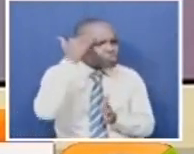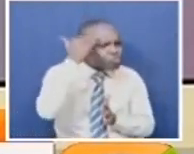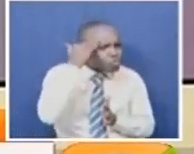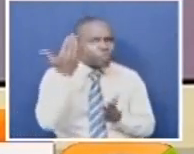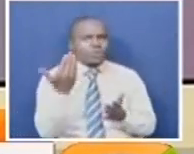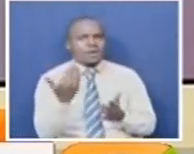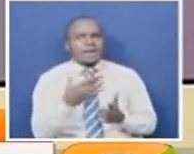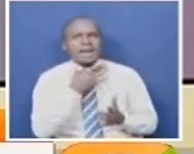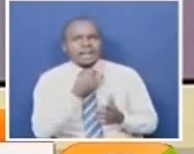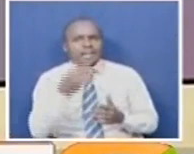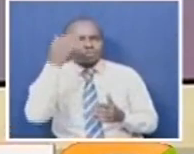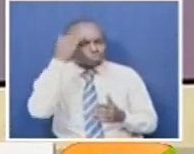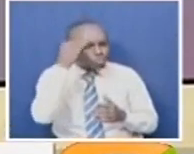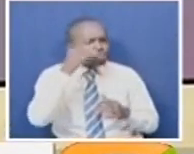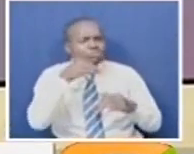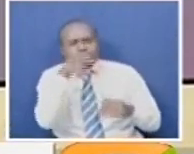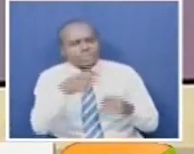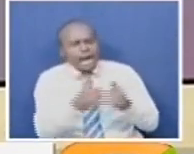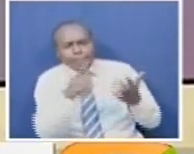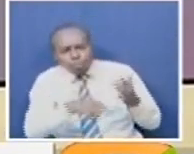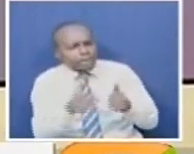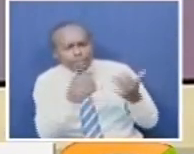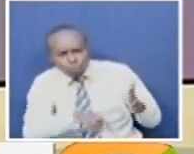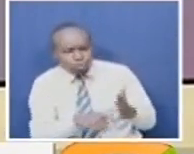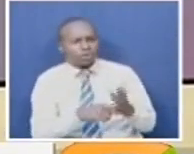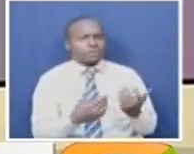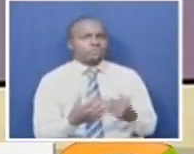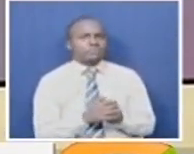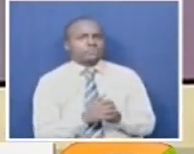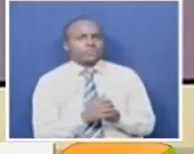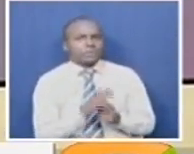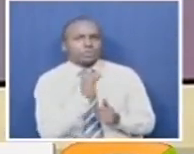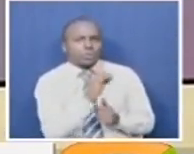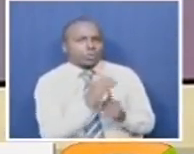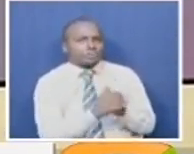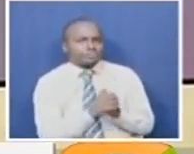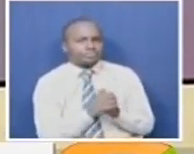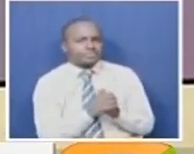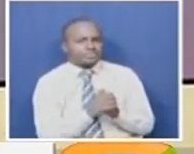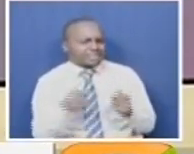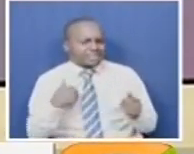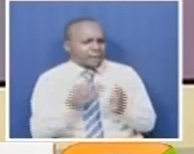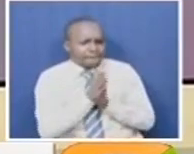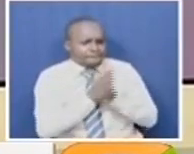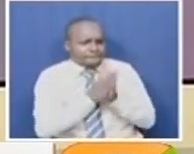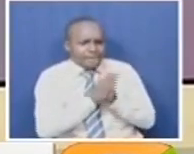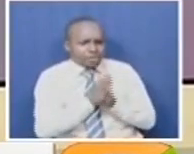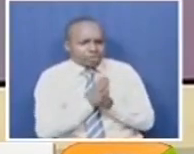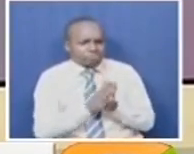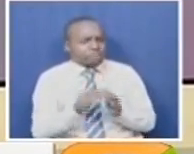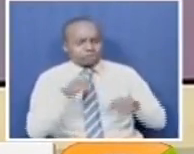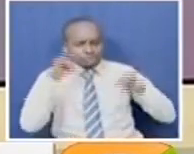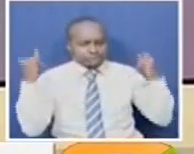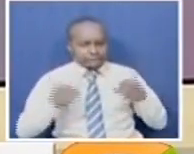I like to get to the bottom of things and try to figure out, you know, put the pieces together. So it's a passion that never really died. Mm-hmm. So